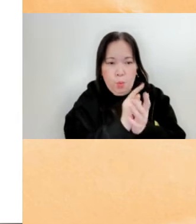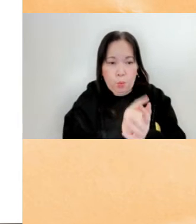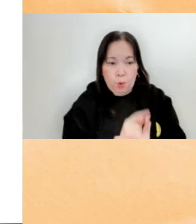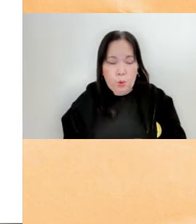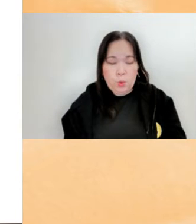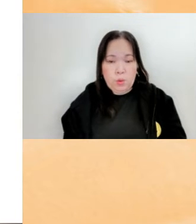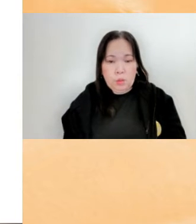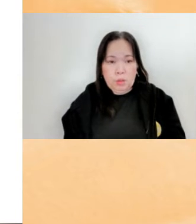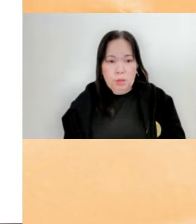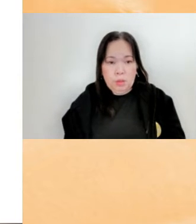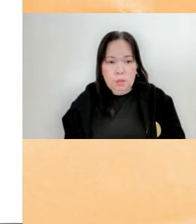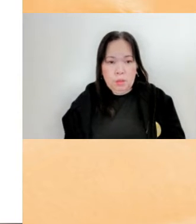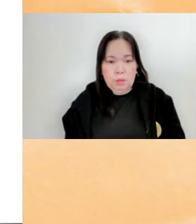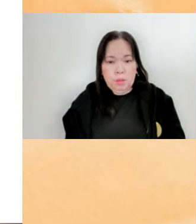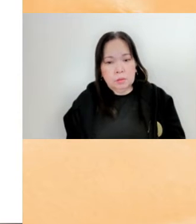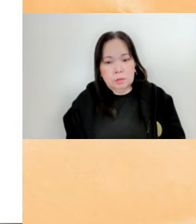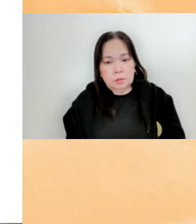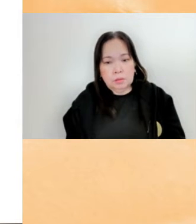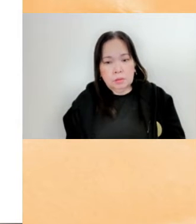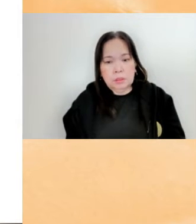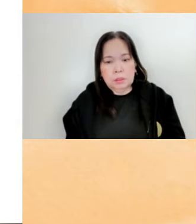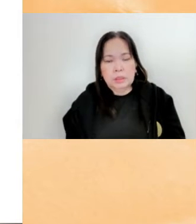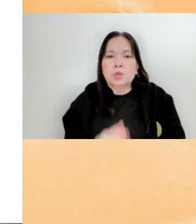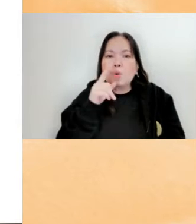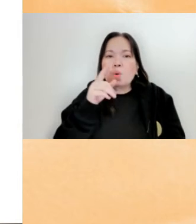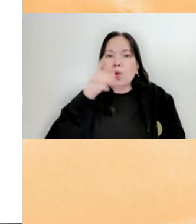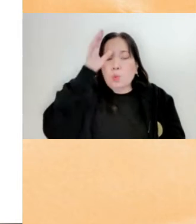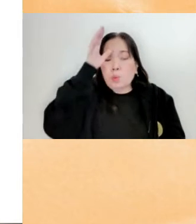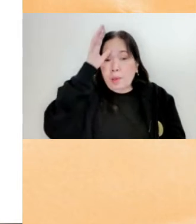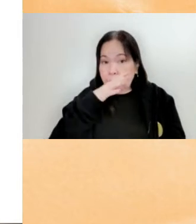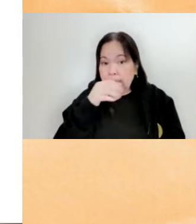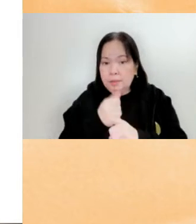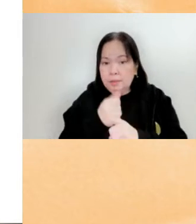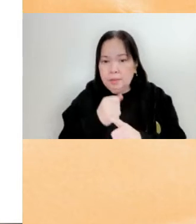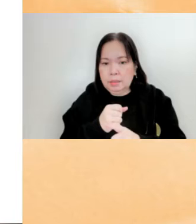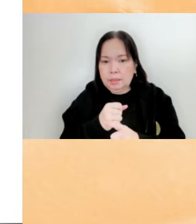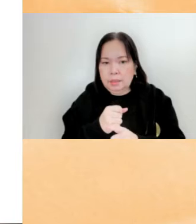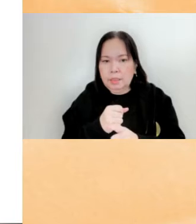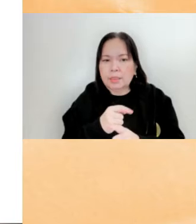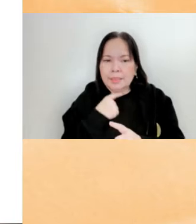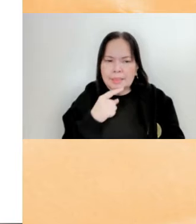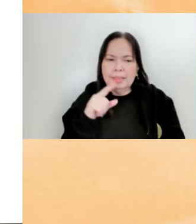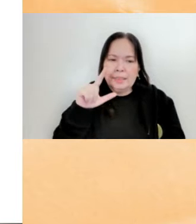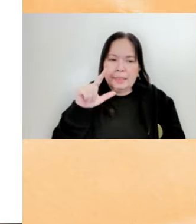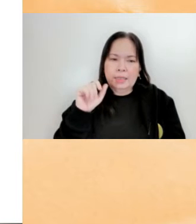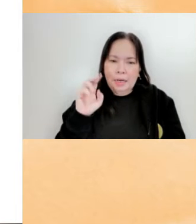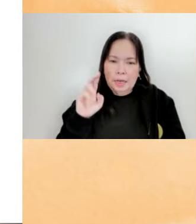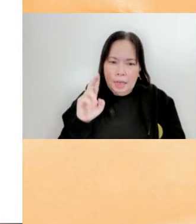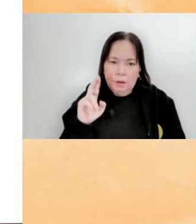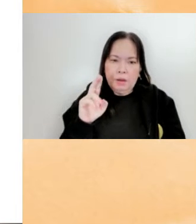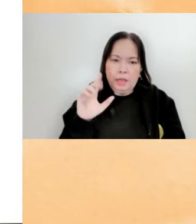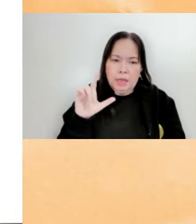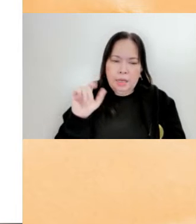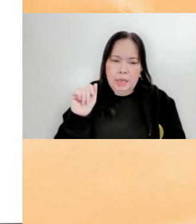It is as if parents are staunch believers of what Lao Tzu says, that life